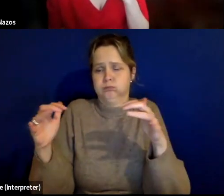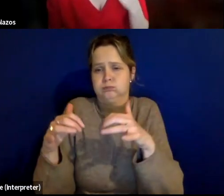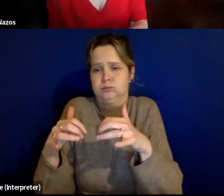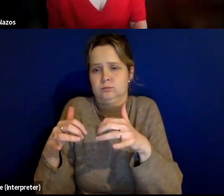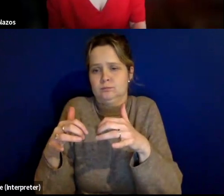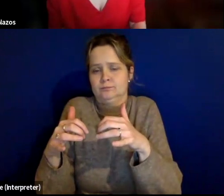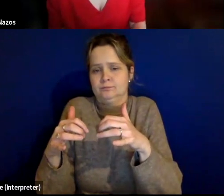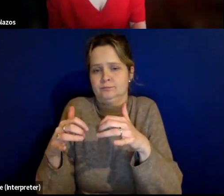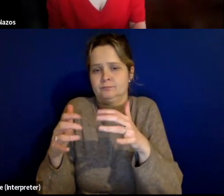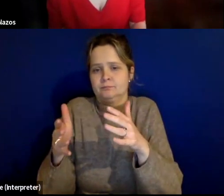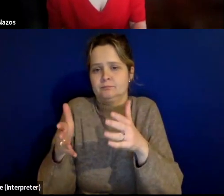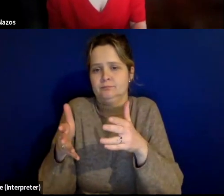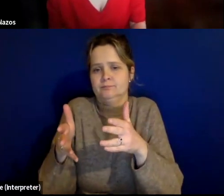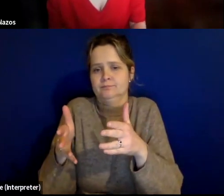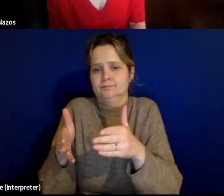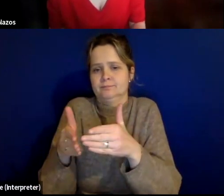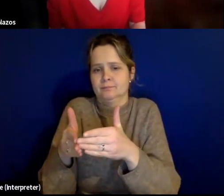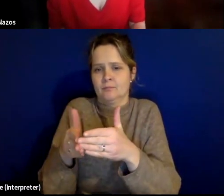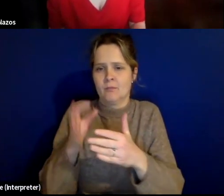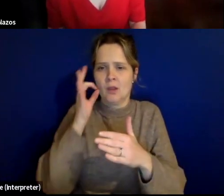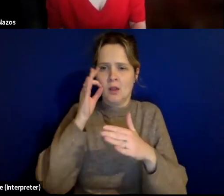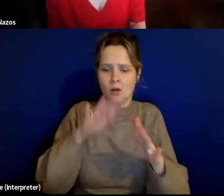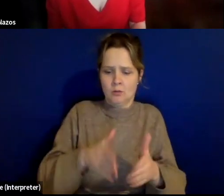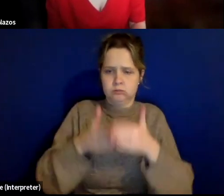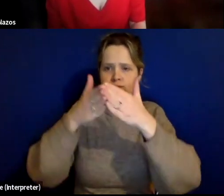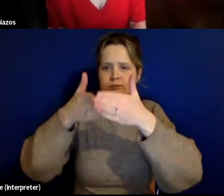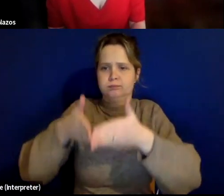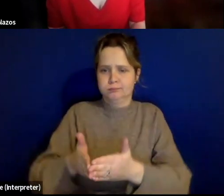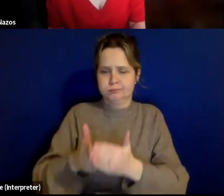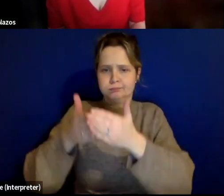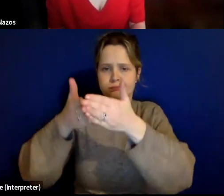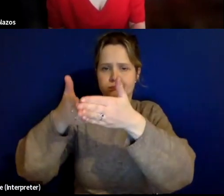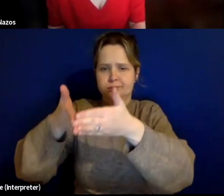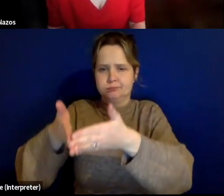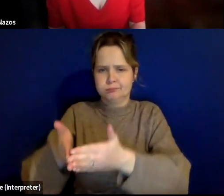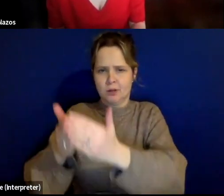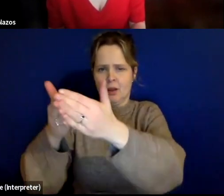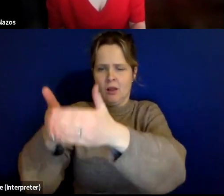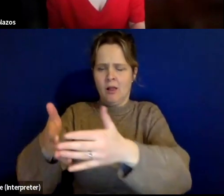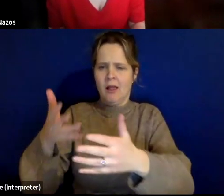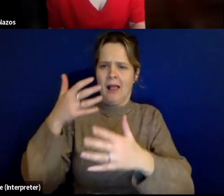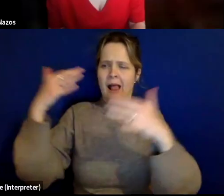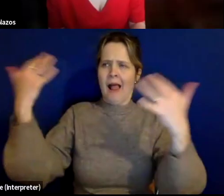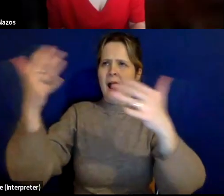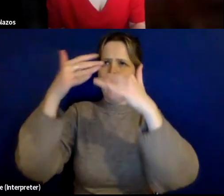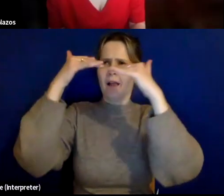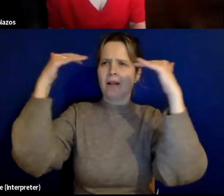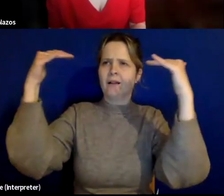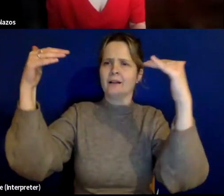boat. The waters are rough. The air could be diced into